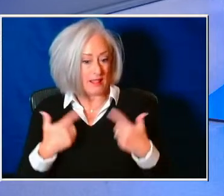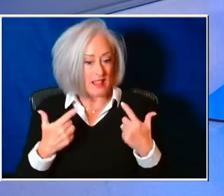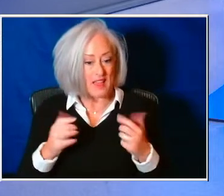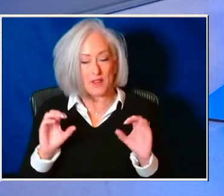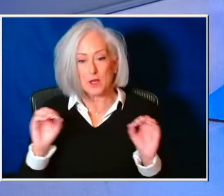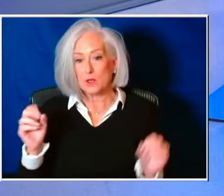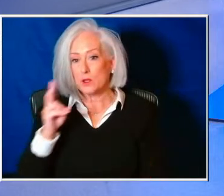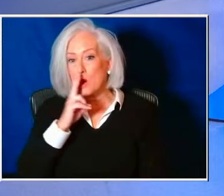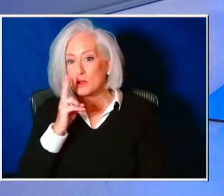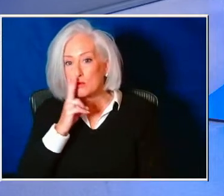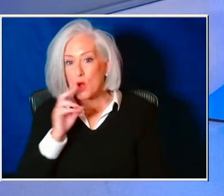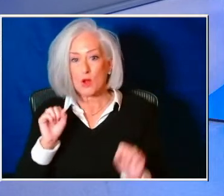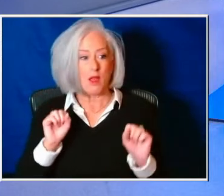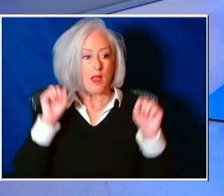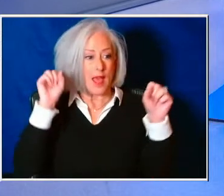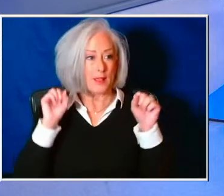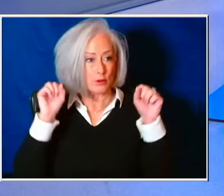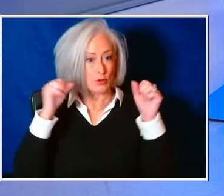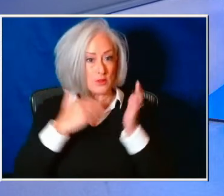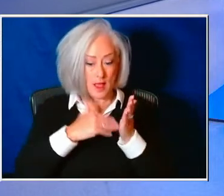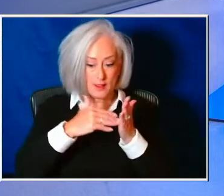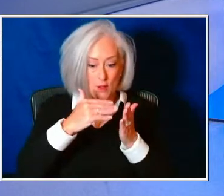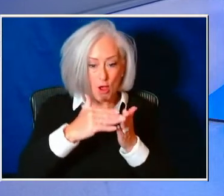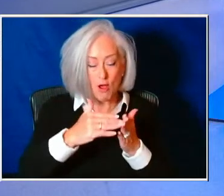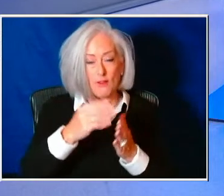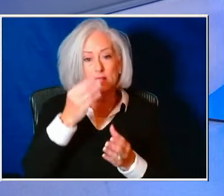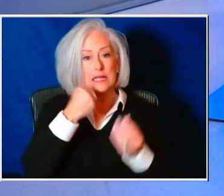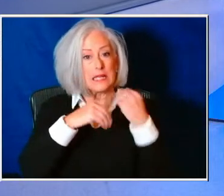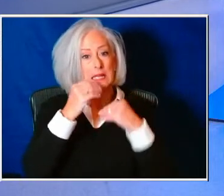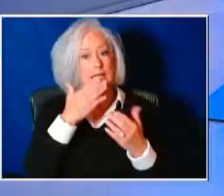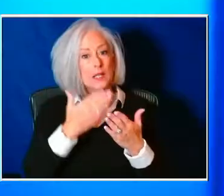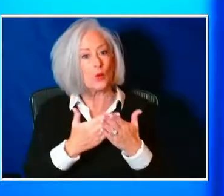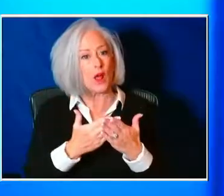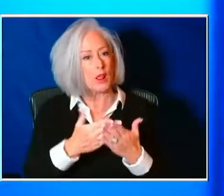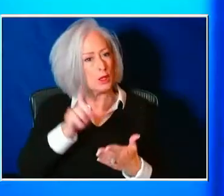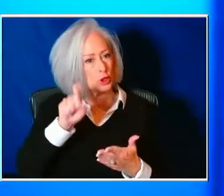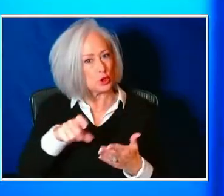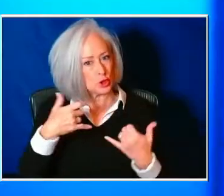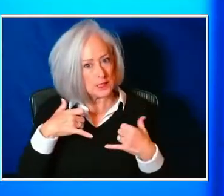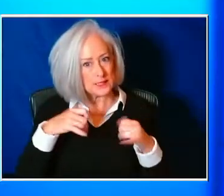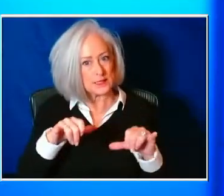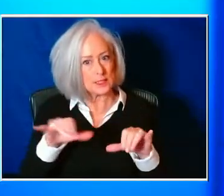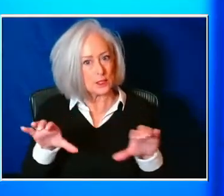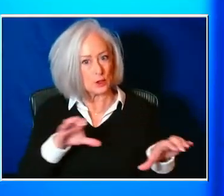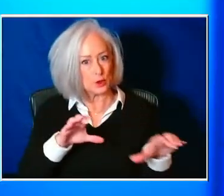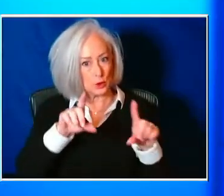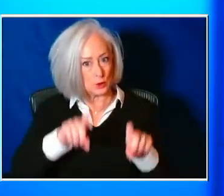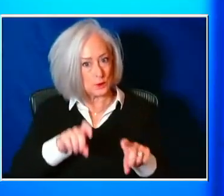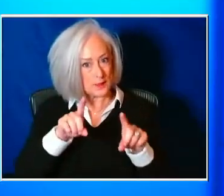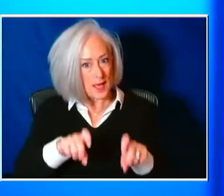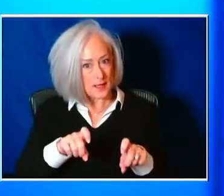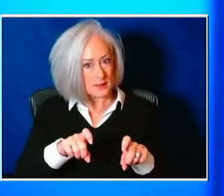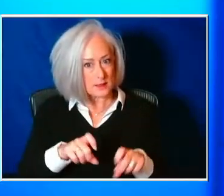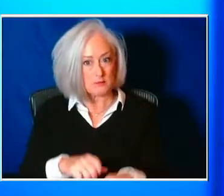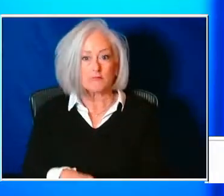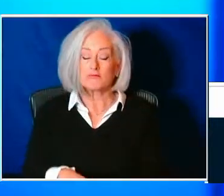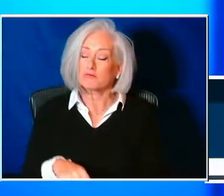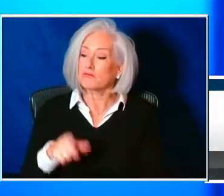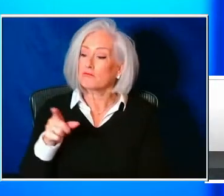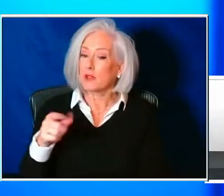I think I eat pretty well. Should I still get it? So you could if you have any concerns